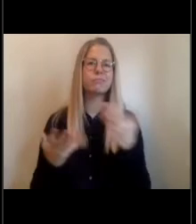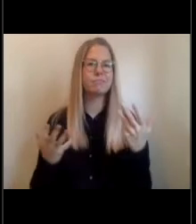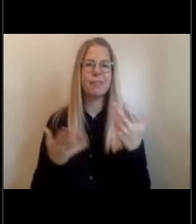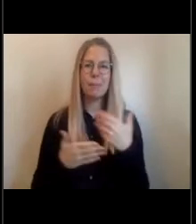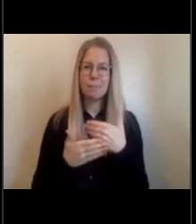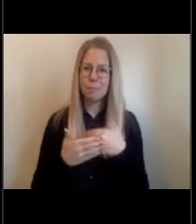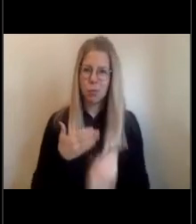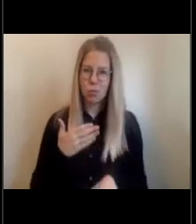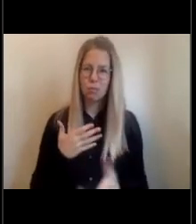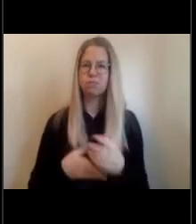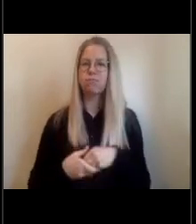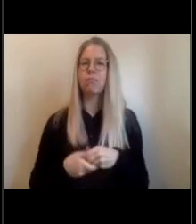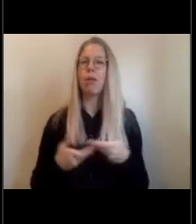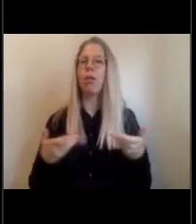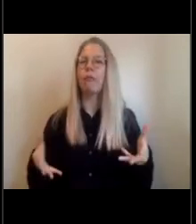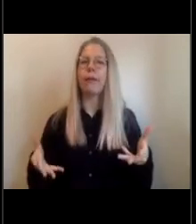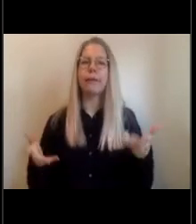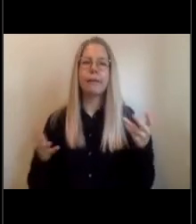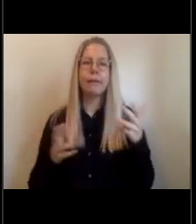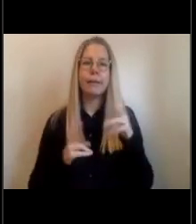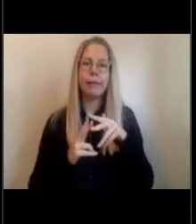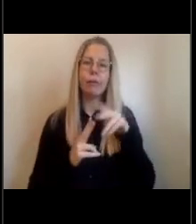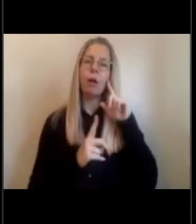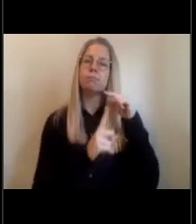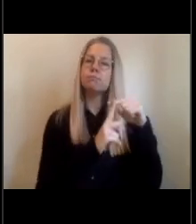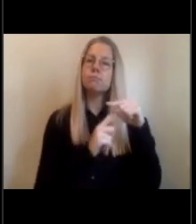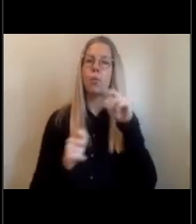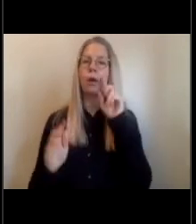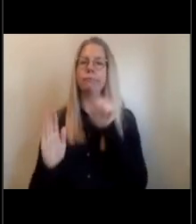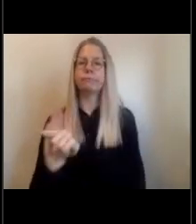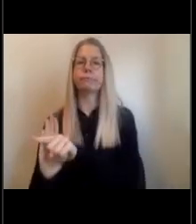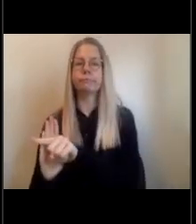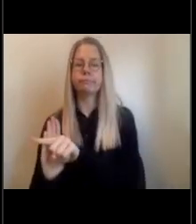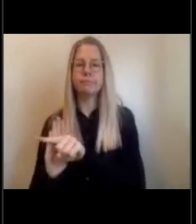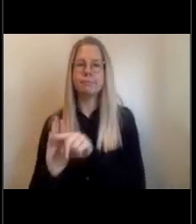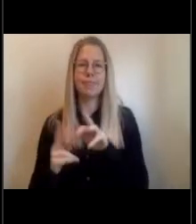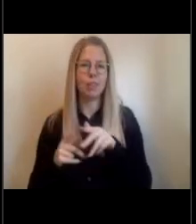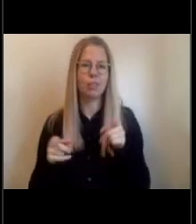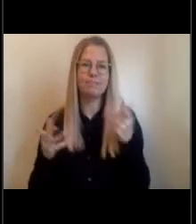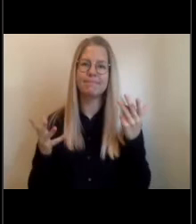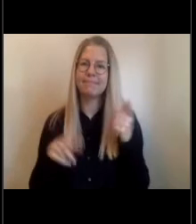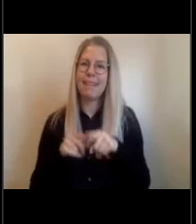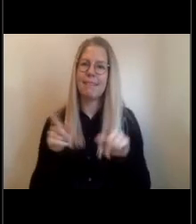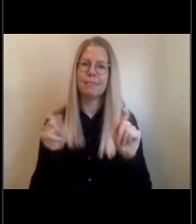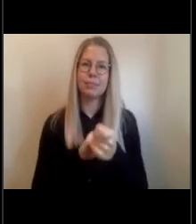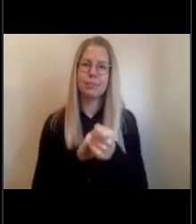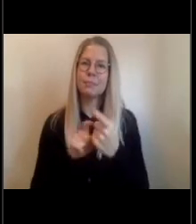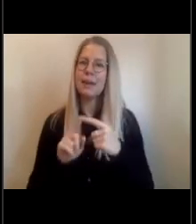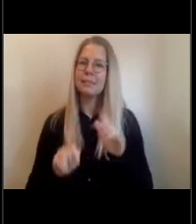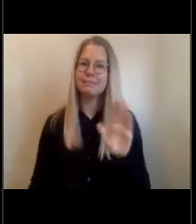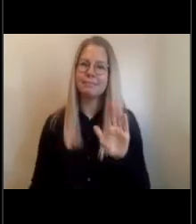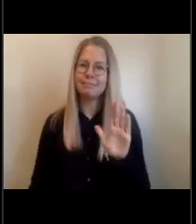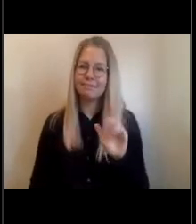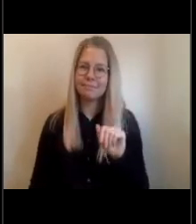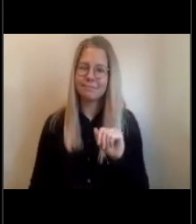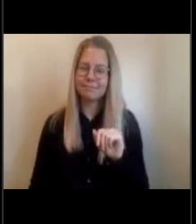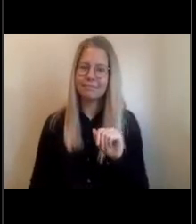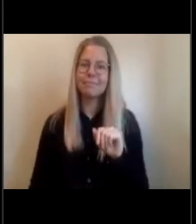hope, kind of, if you're negative in your outlook or more pessimistic. So this is a neat